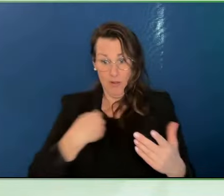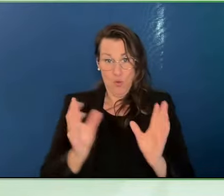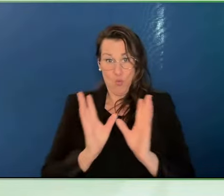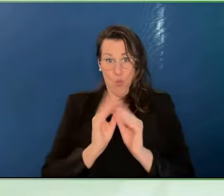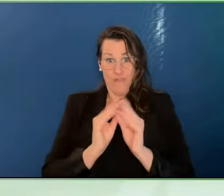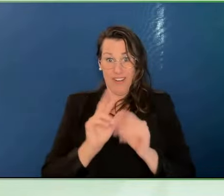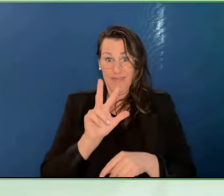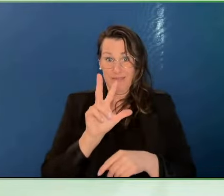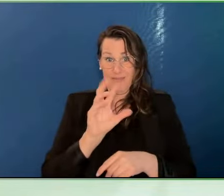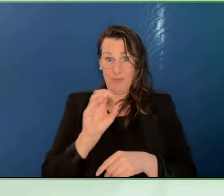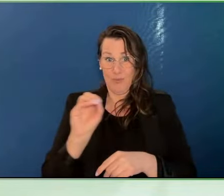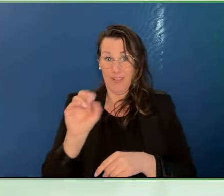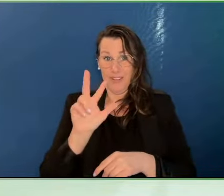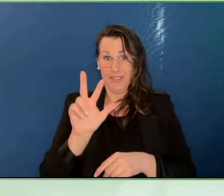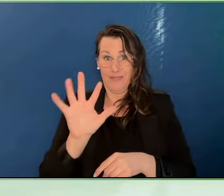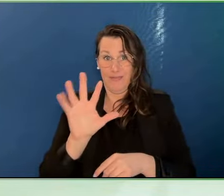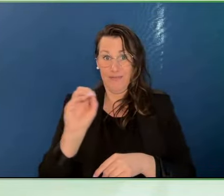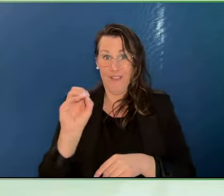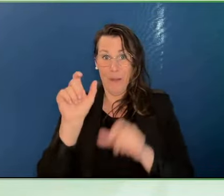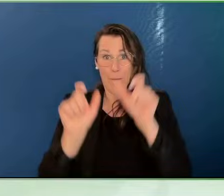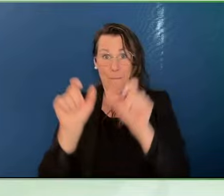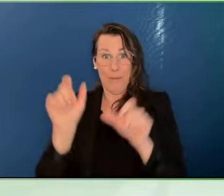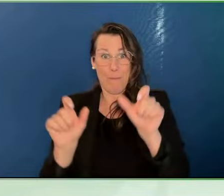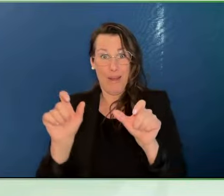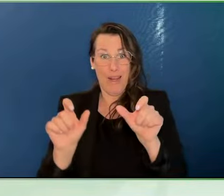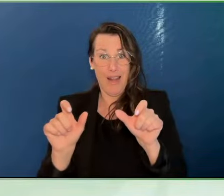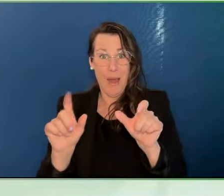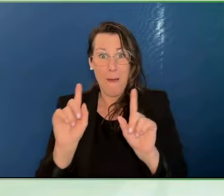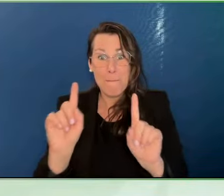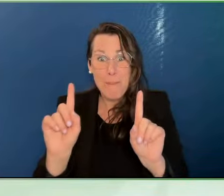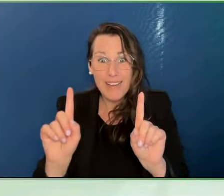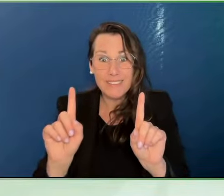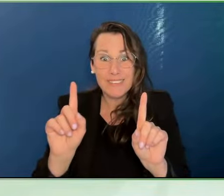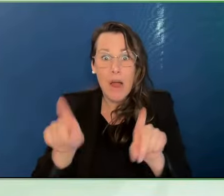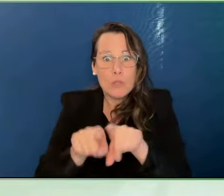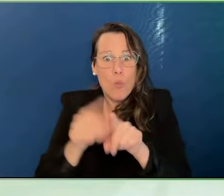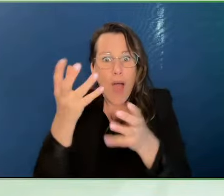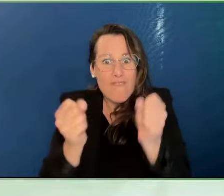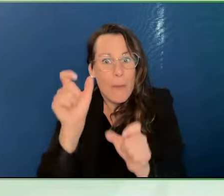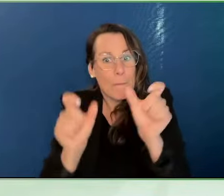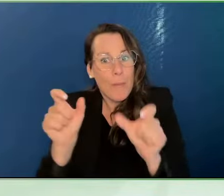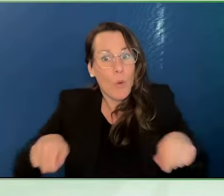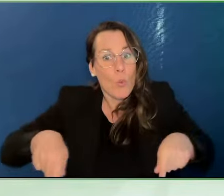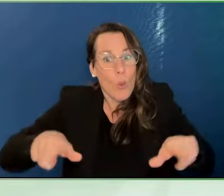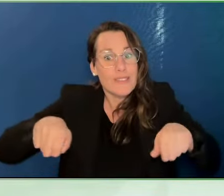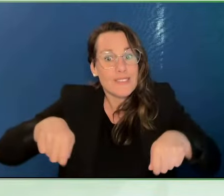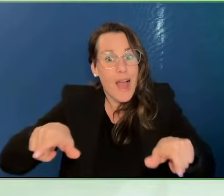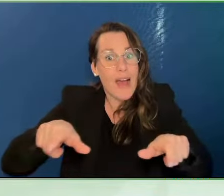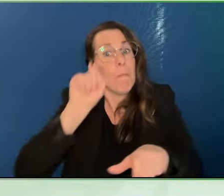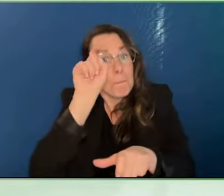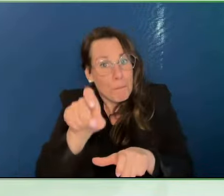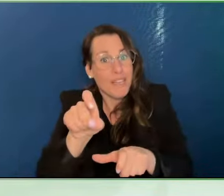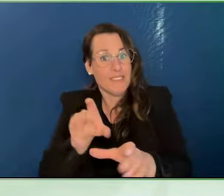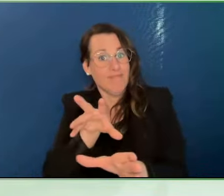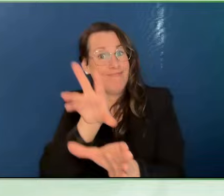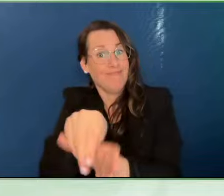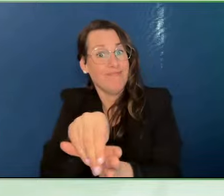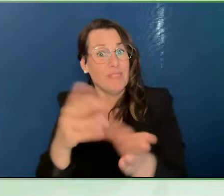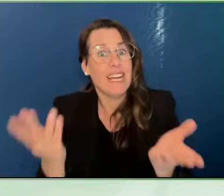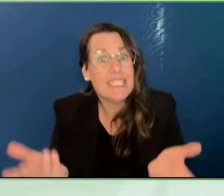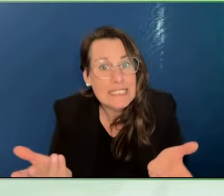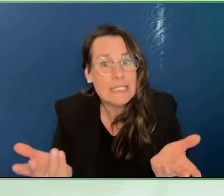is, no matter where we host our event, we have to train the staff, the hotel staff. And we